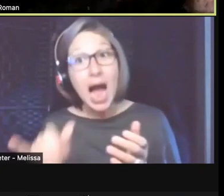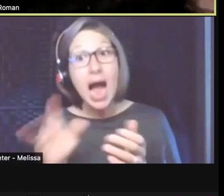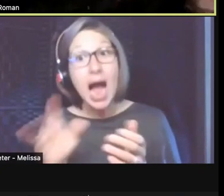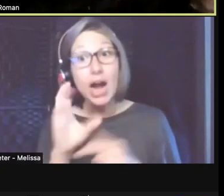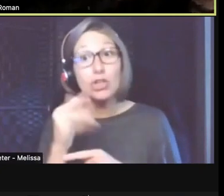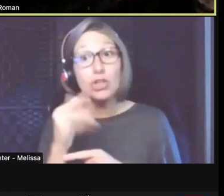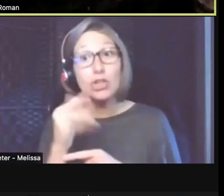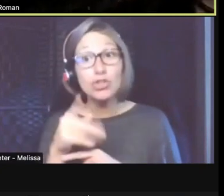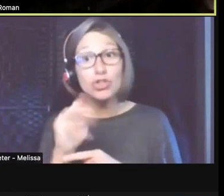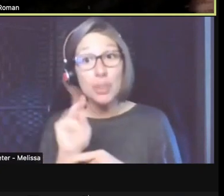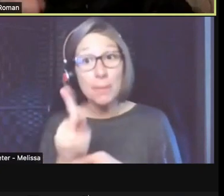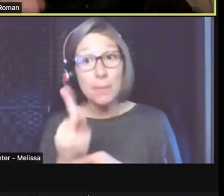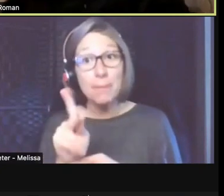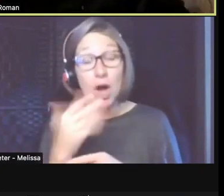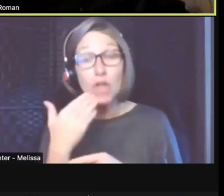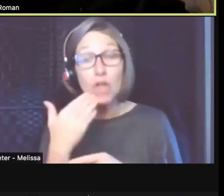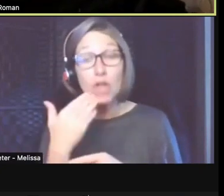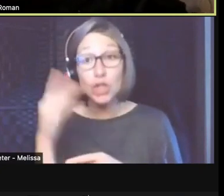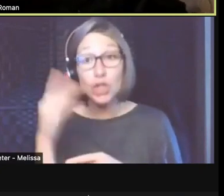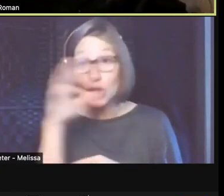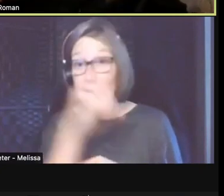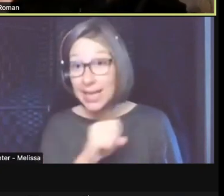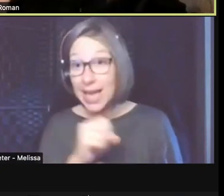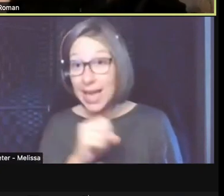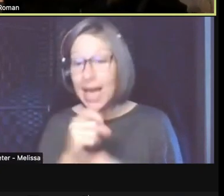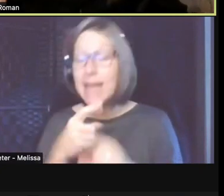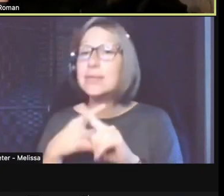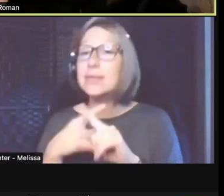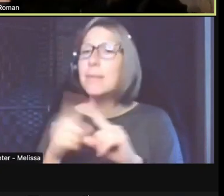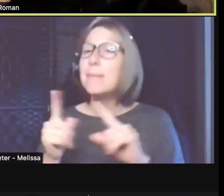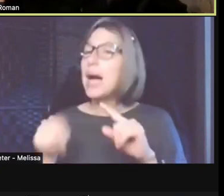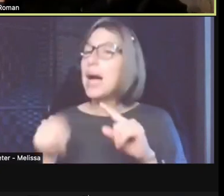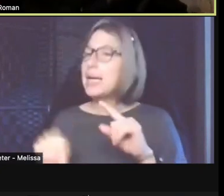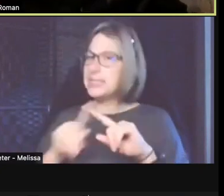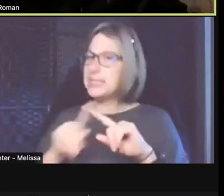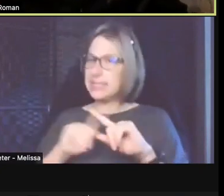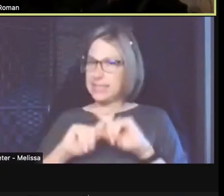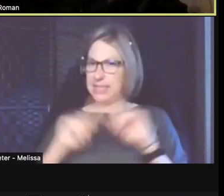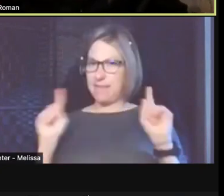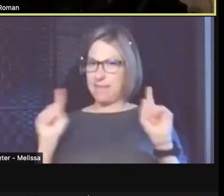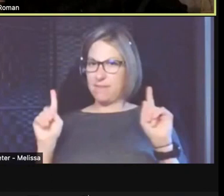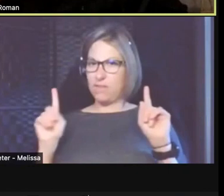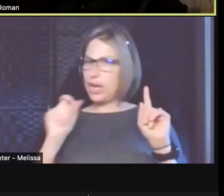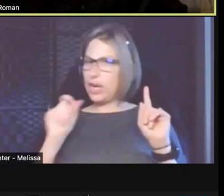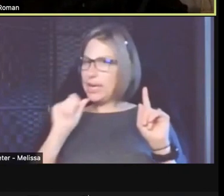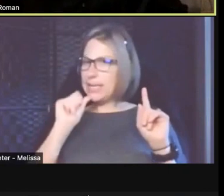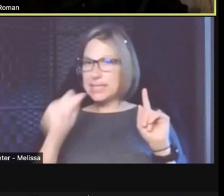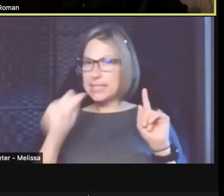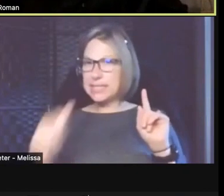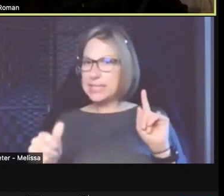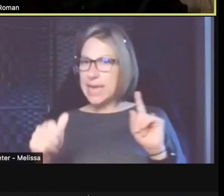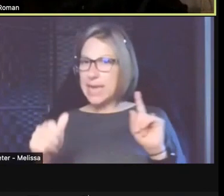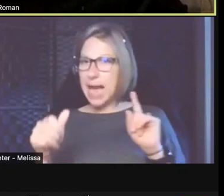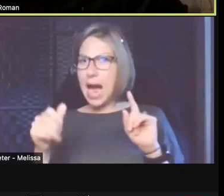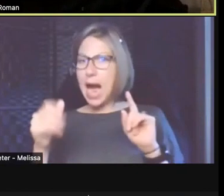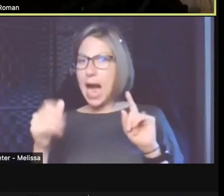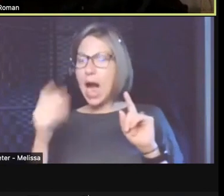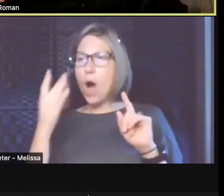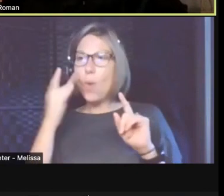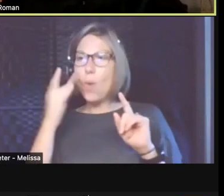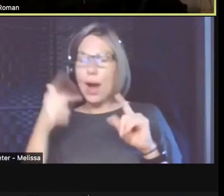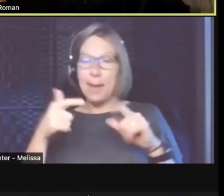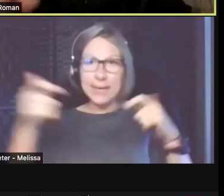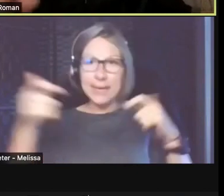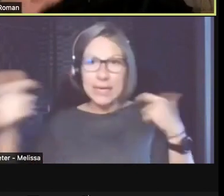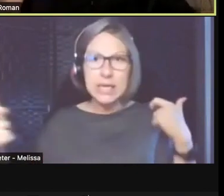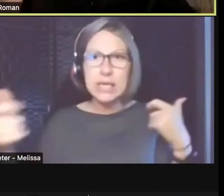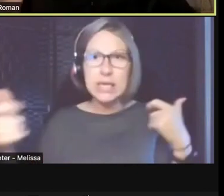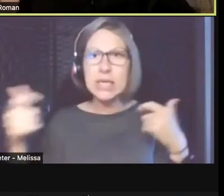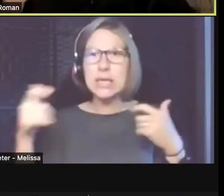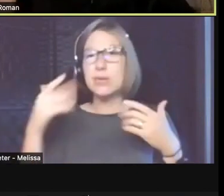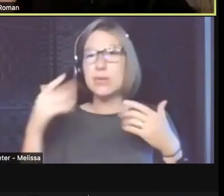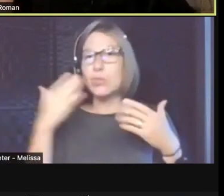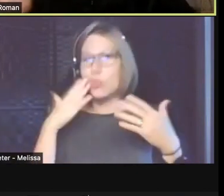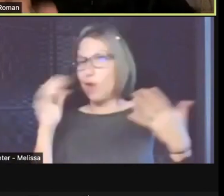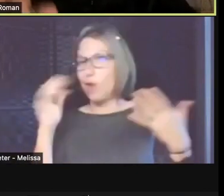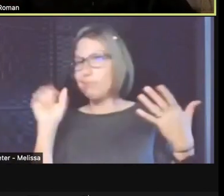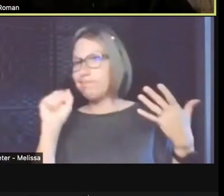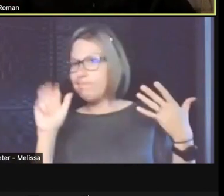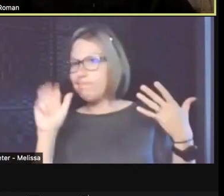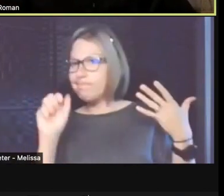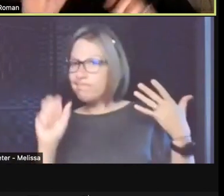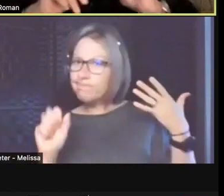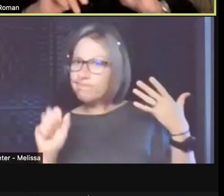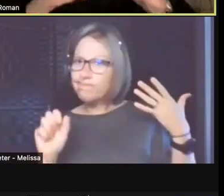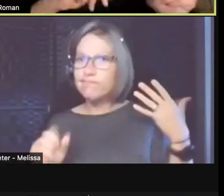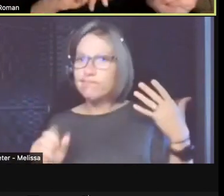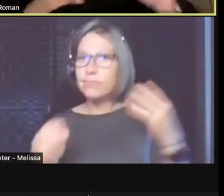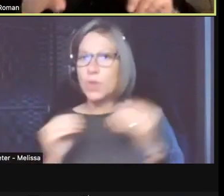because, blah, blah, blah, but it's different. This isn't a chipmunk because this is bigger and it blah, give him more